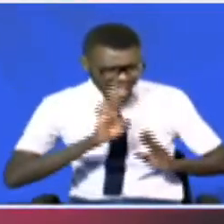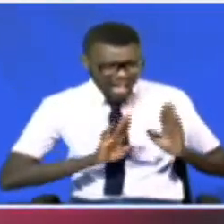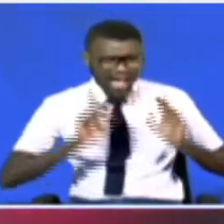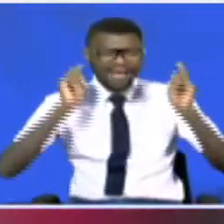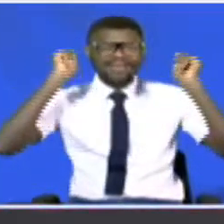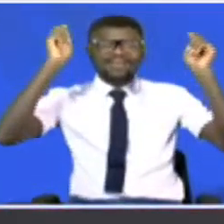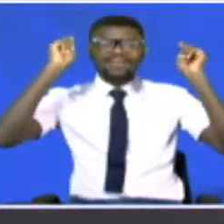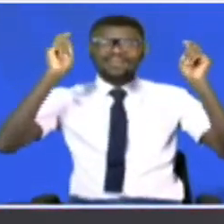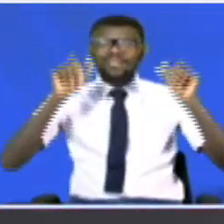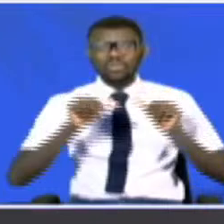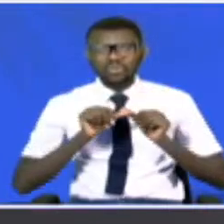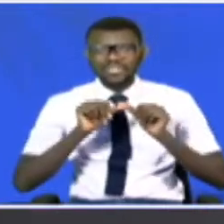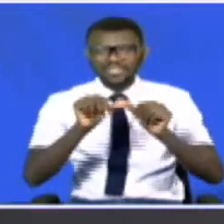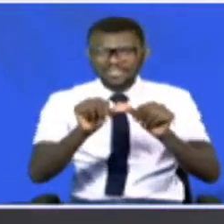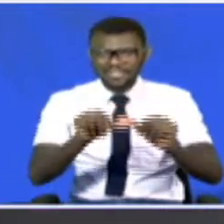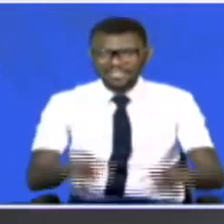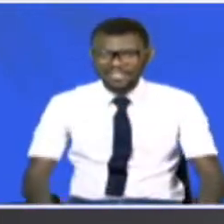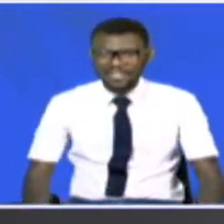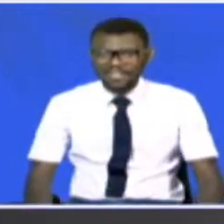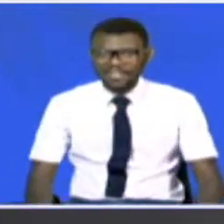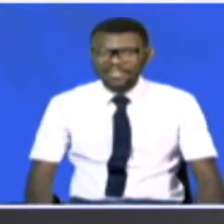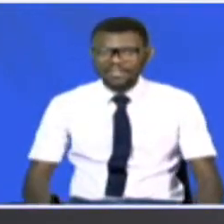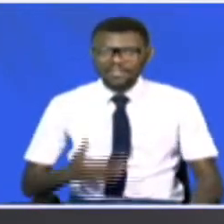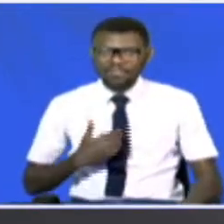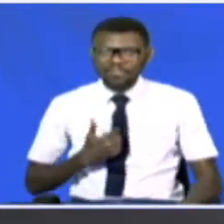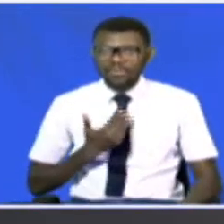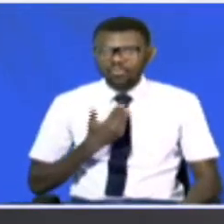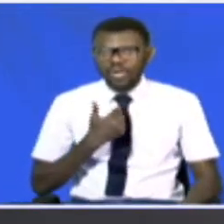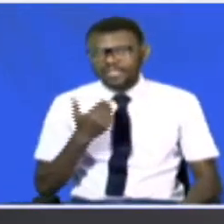out of her. I have a few things to say.